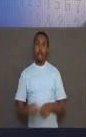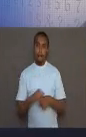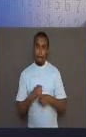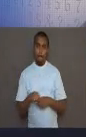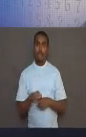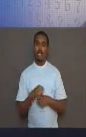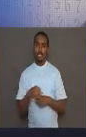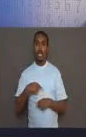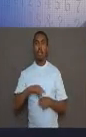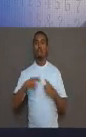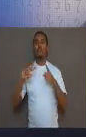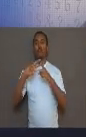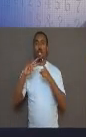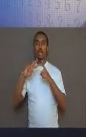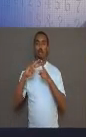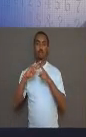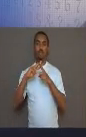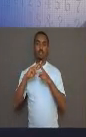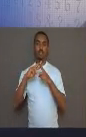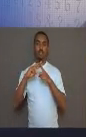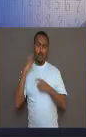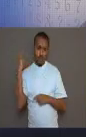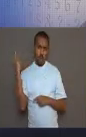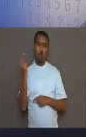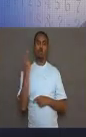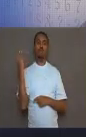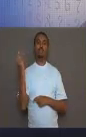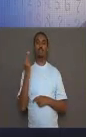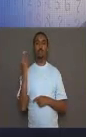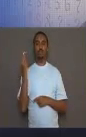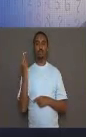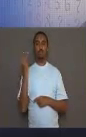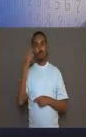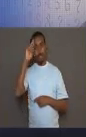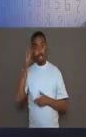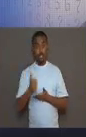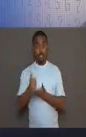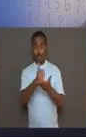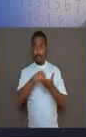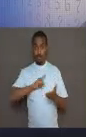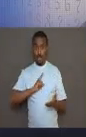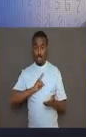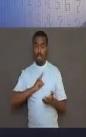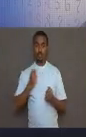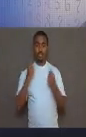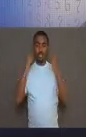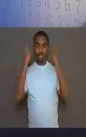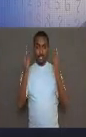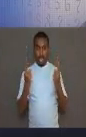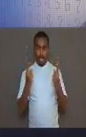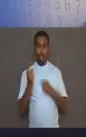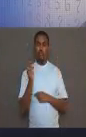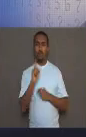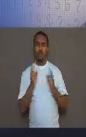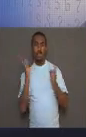Practicing our vocabulary is always useful because it helps us to understand